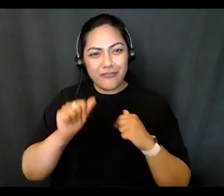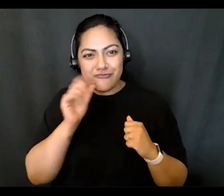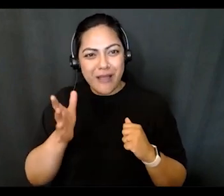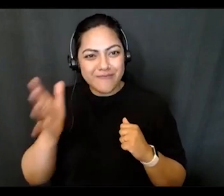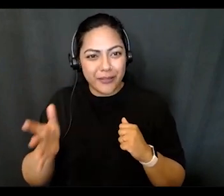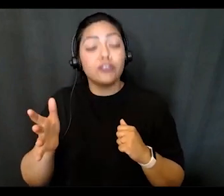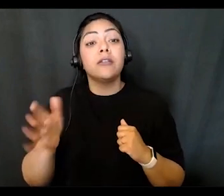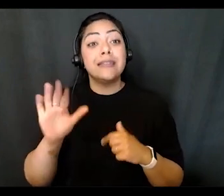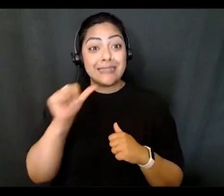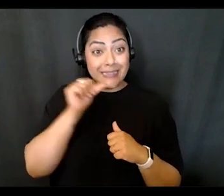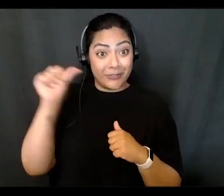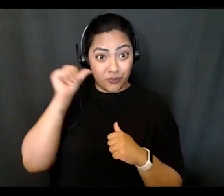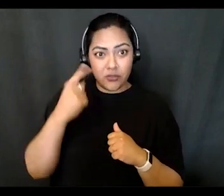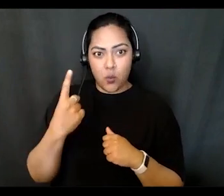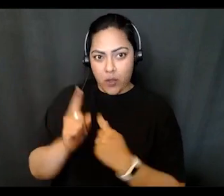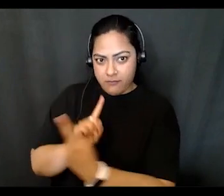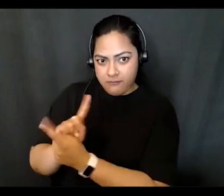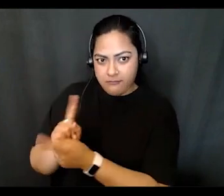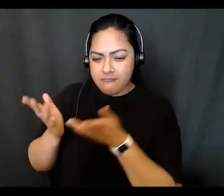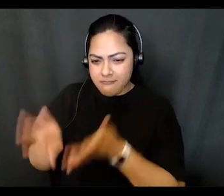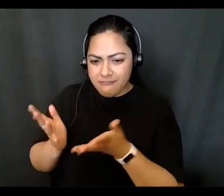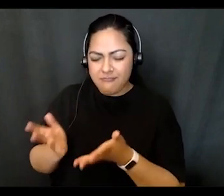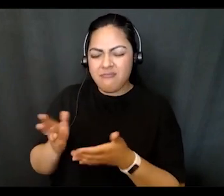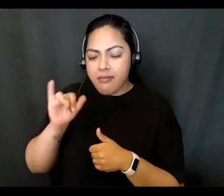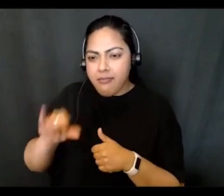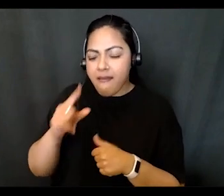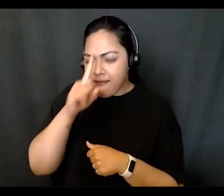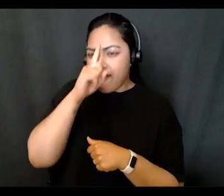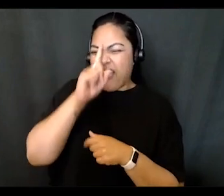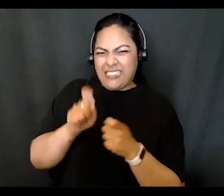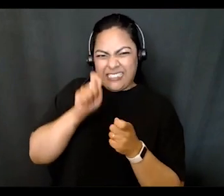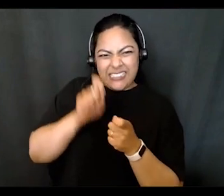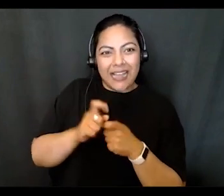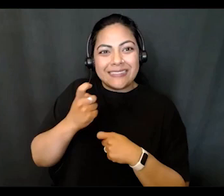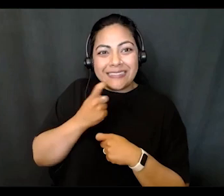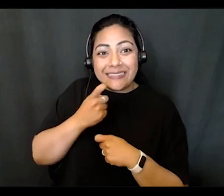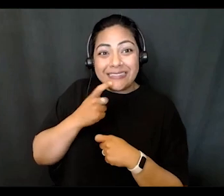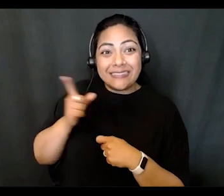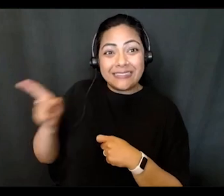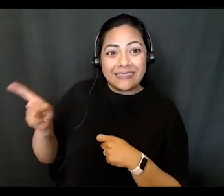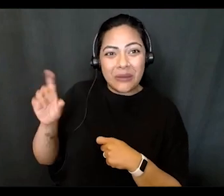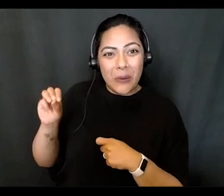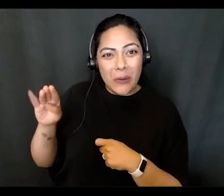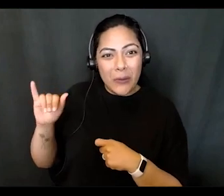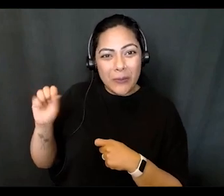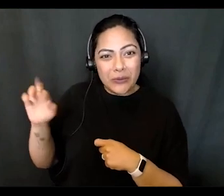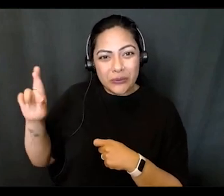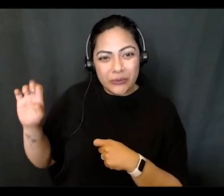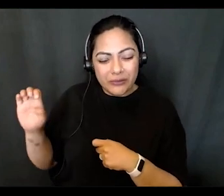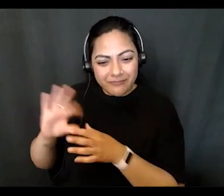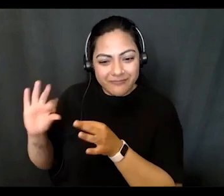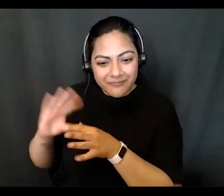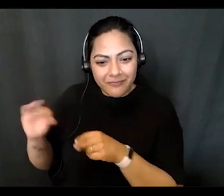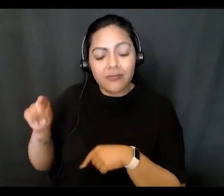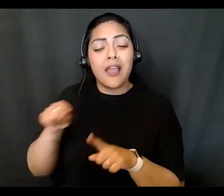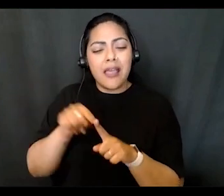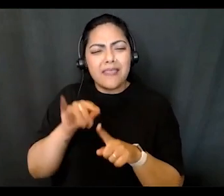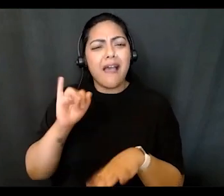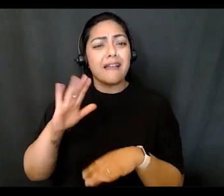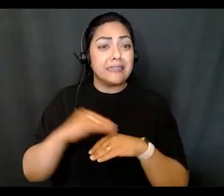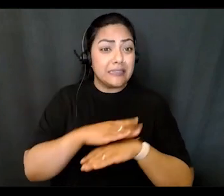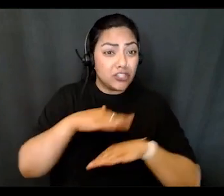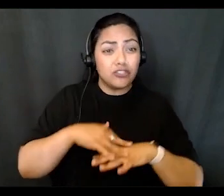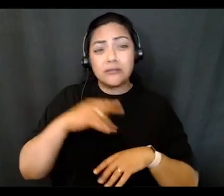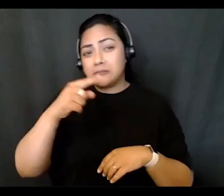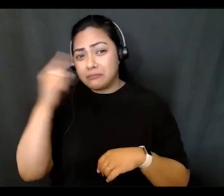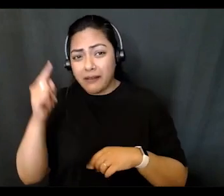of the grandmothers reminded me of exactly what OmiSoore was talking about the relations shared between Black and Indigenous folks, complex,